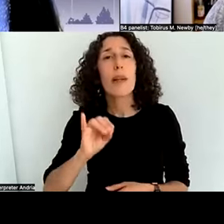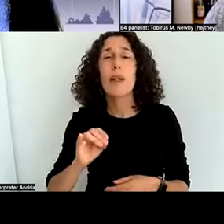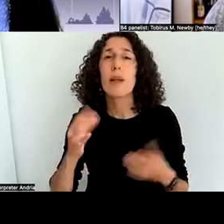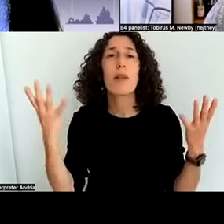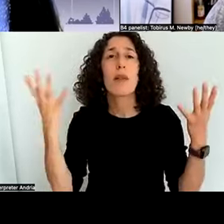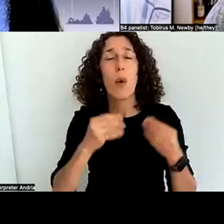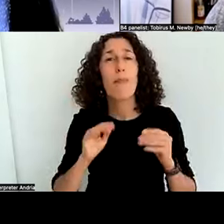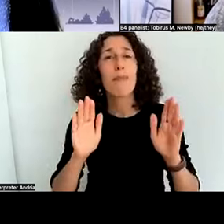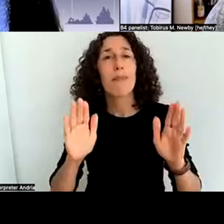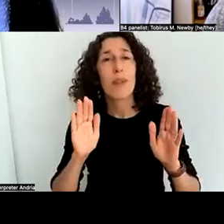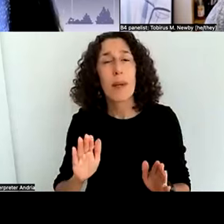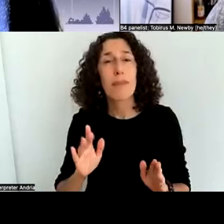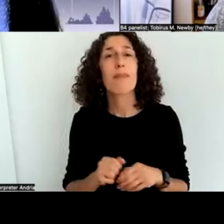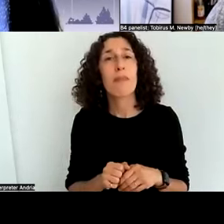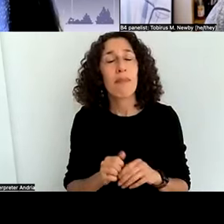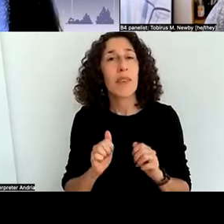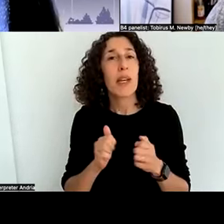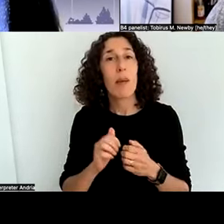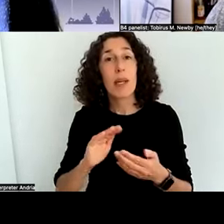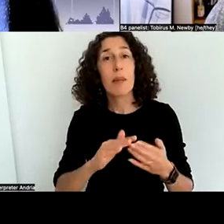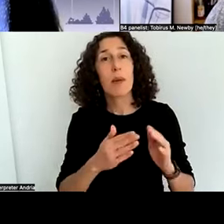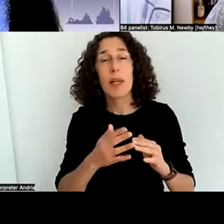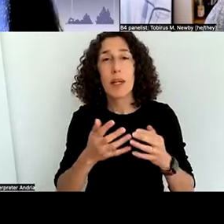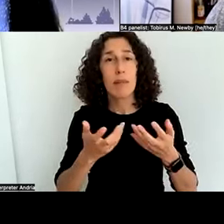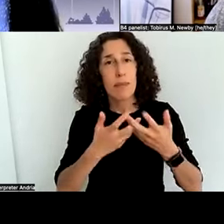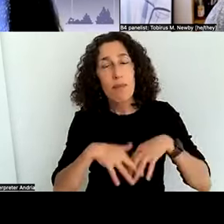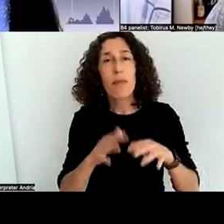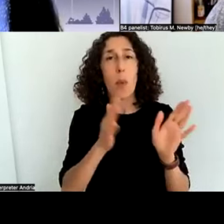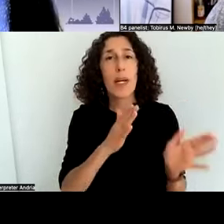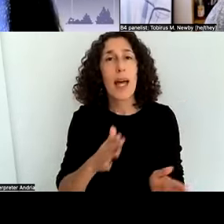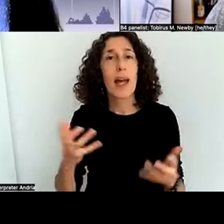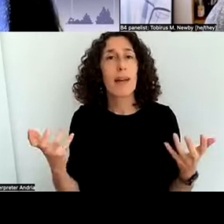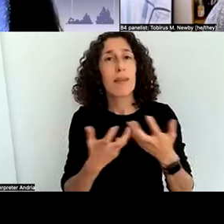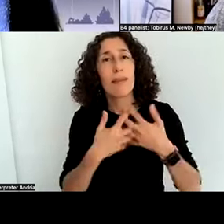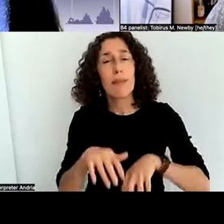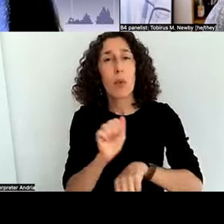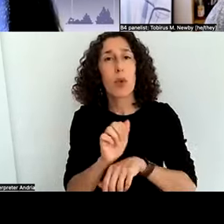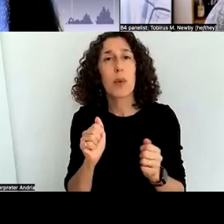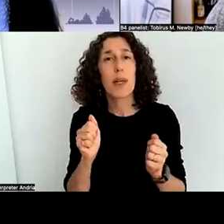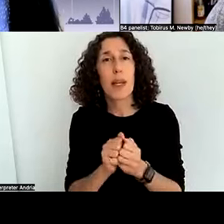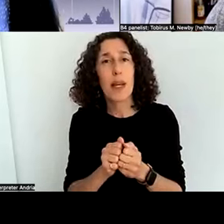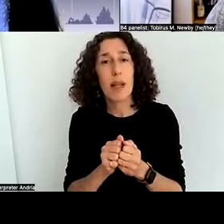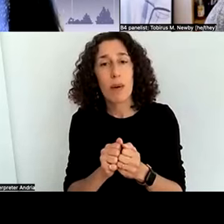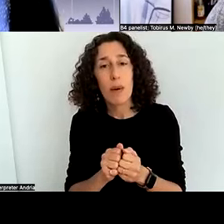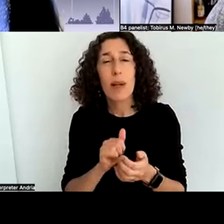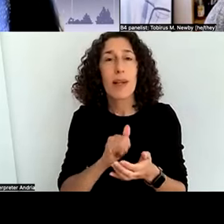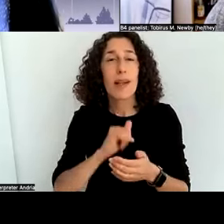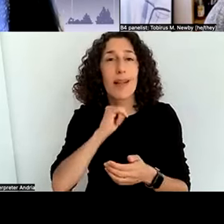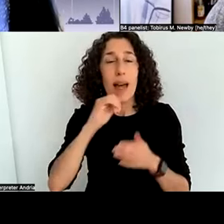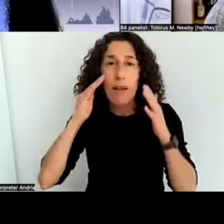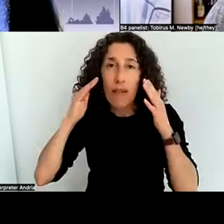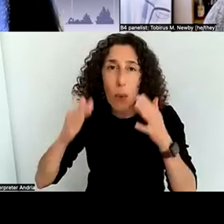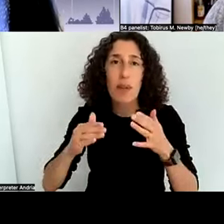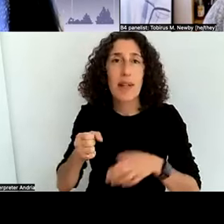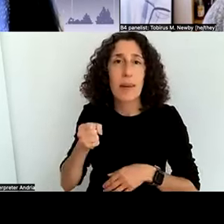the organizing fabric of Oakland about different ways to be in the world that don't depend on putting people in cages and that don't depend